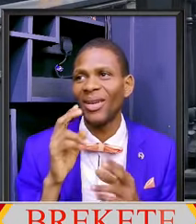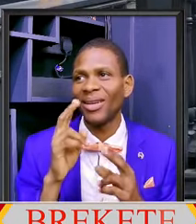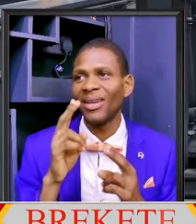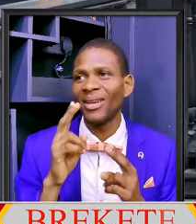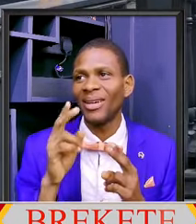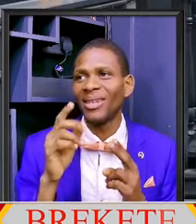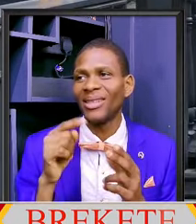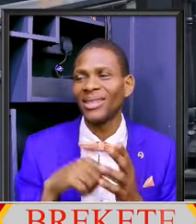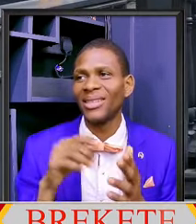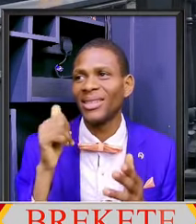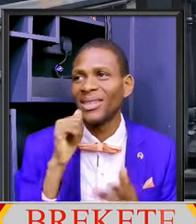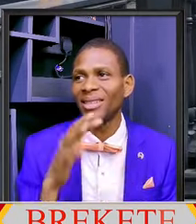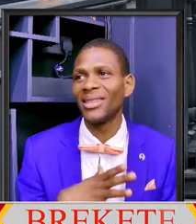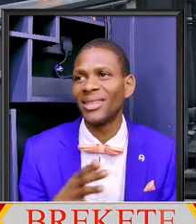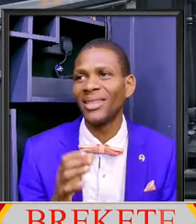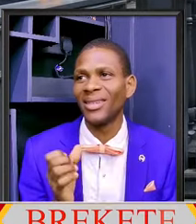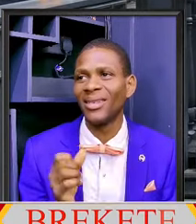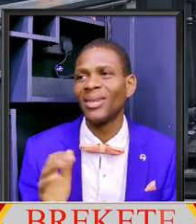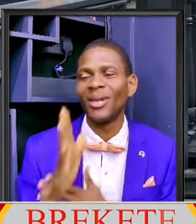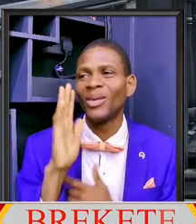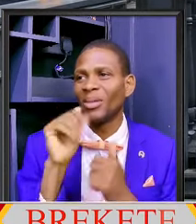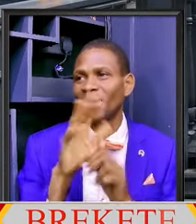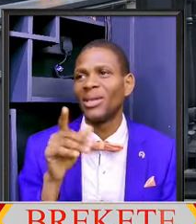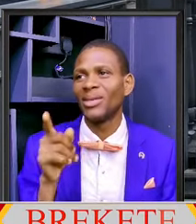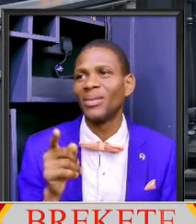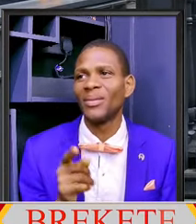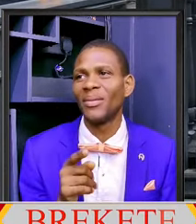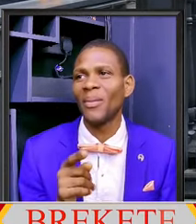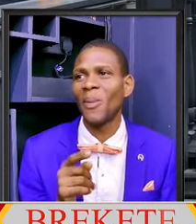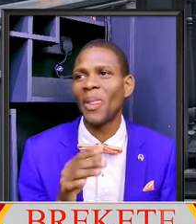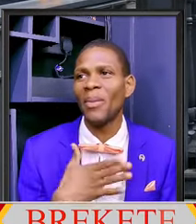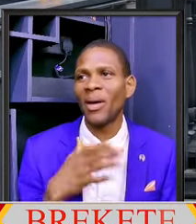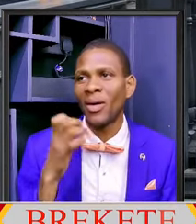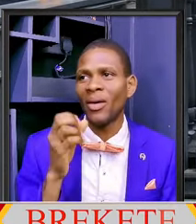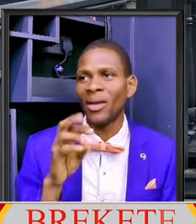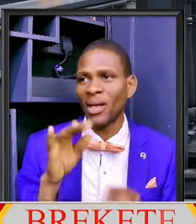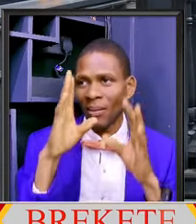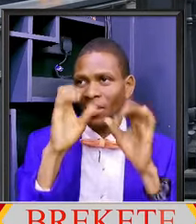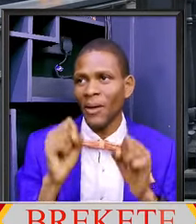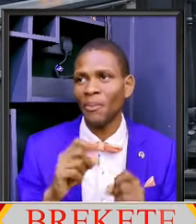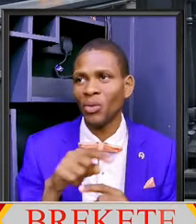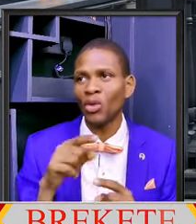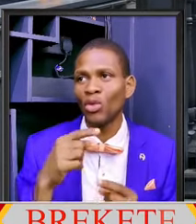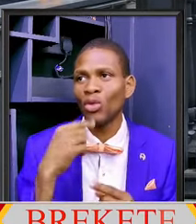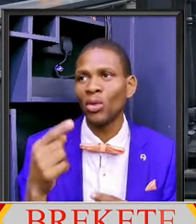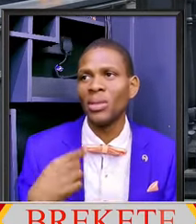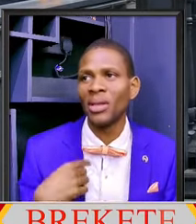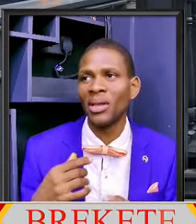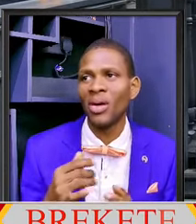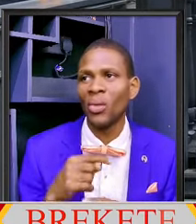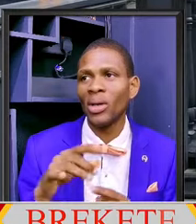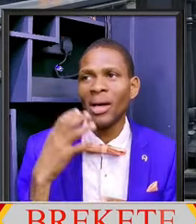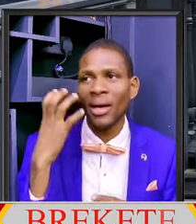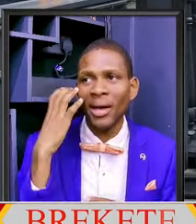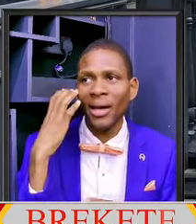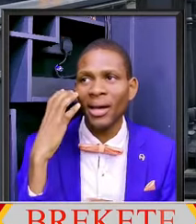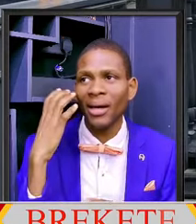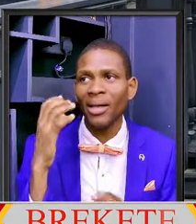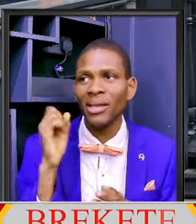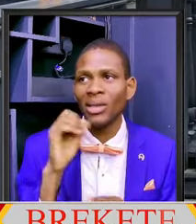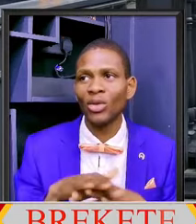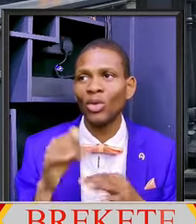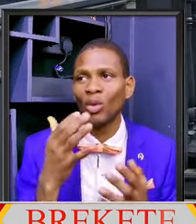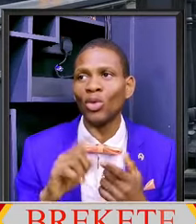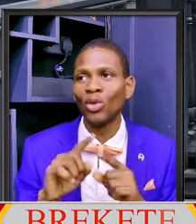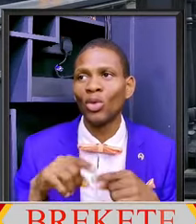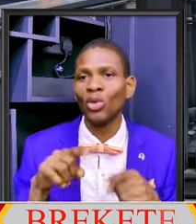Honestly, so this lady. Yes, sir. God bless you. Amen. But another president, when she told me that, when I heard that she doesn't want to go